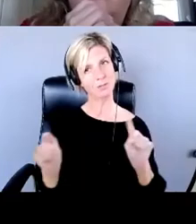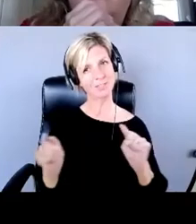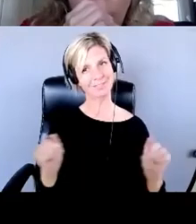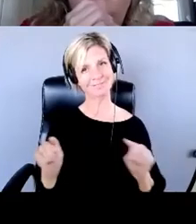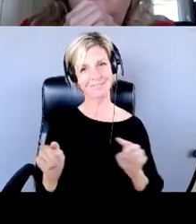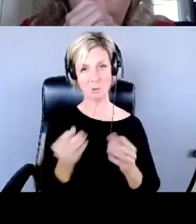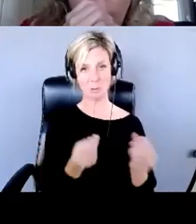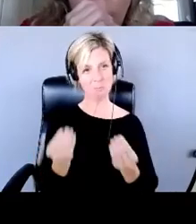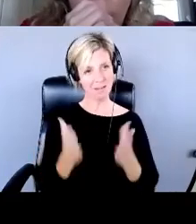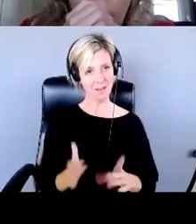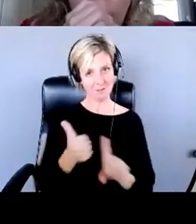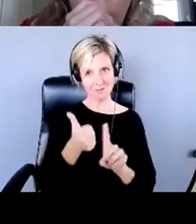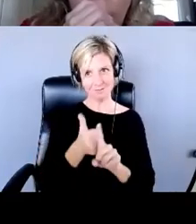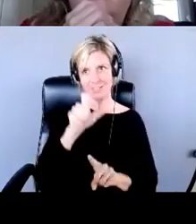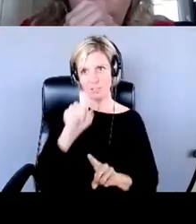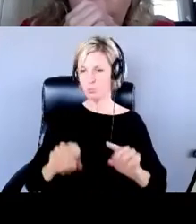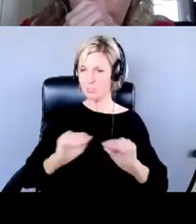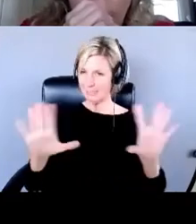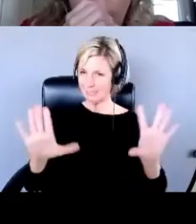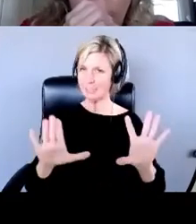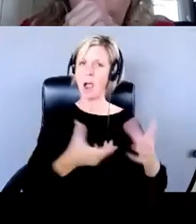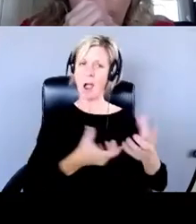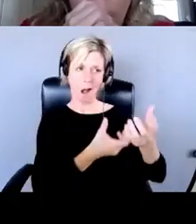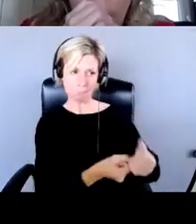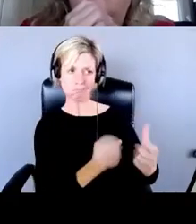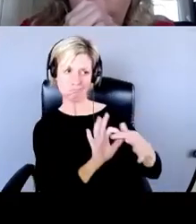clear about getting people's trust.